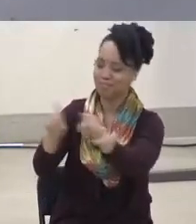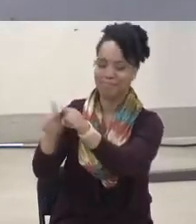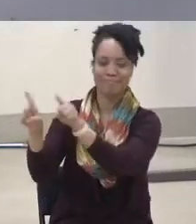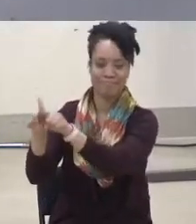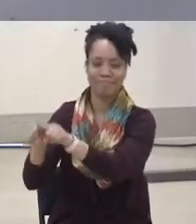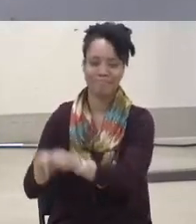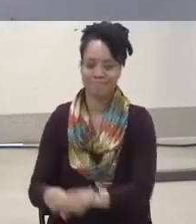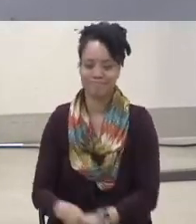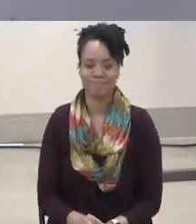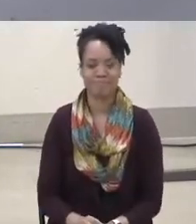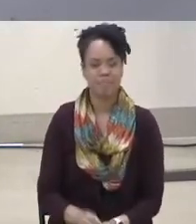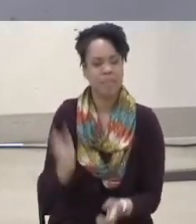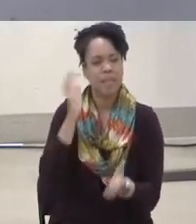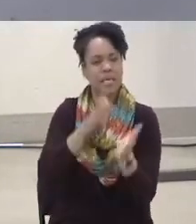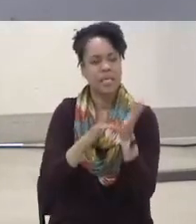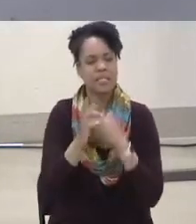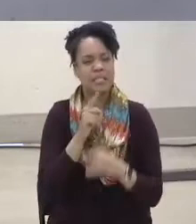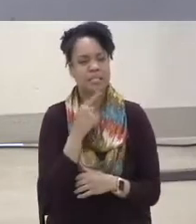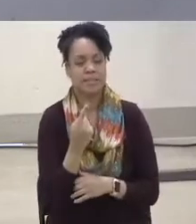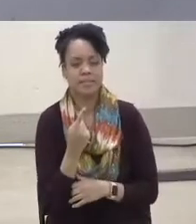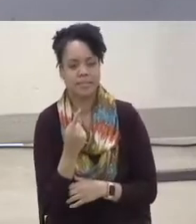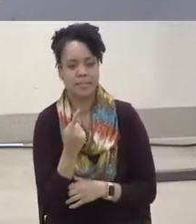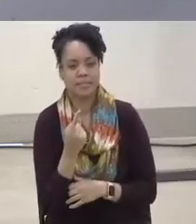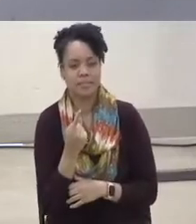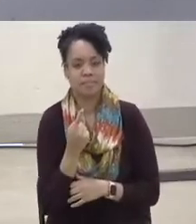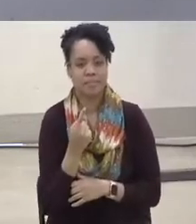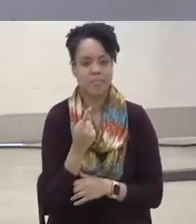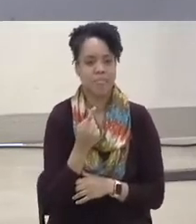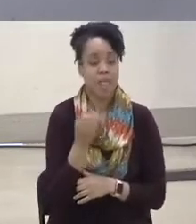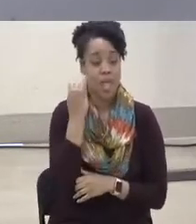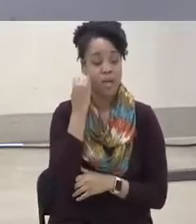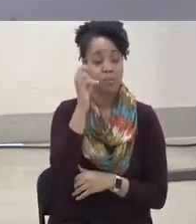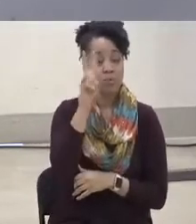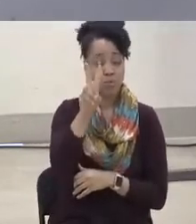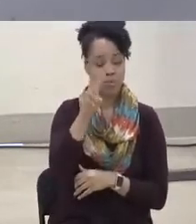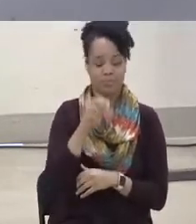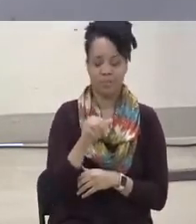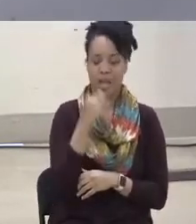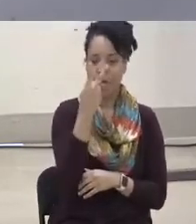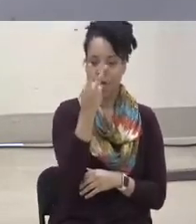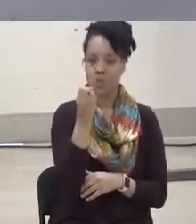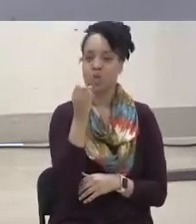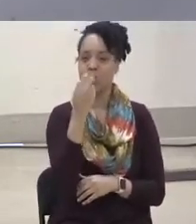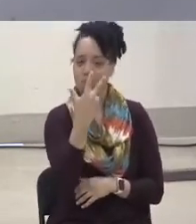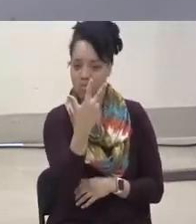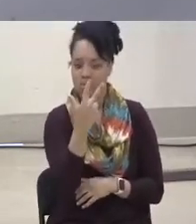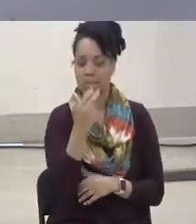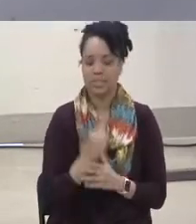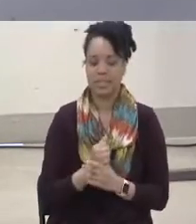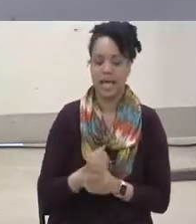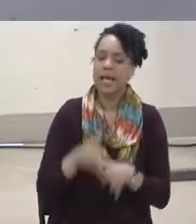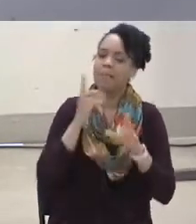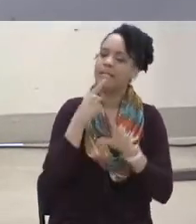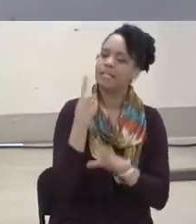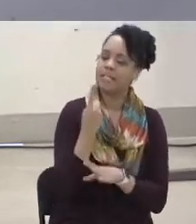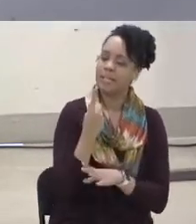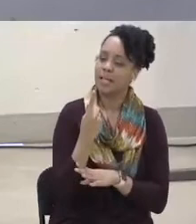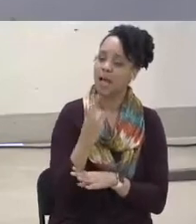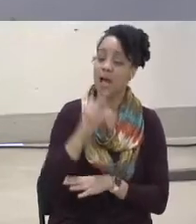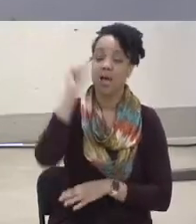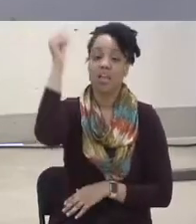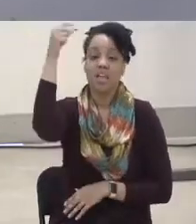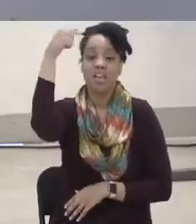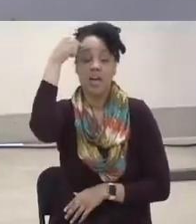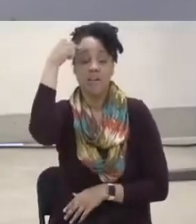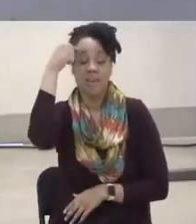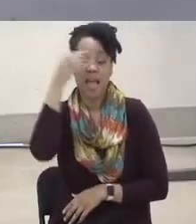hecho también. Jesus said, Jesús dijo, if 2 or 3, donde hay 2 o 3, let me tell the governor and